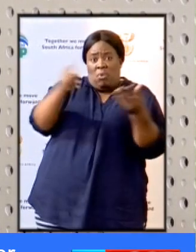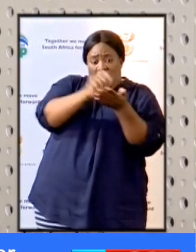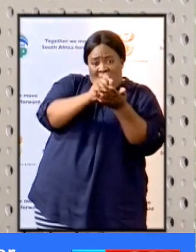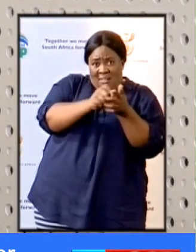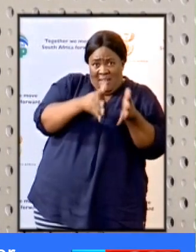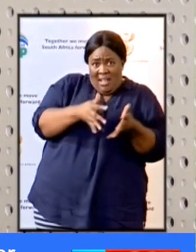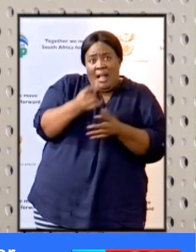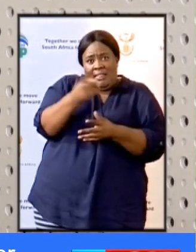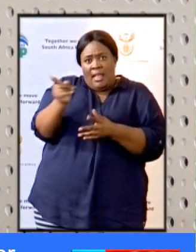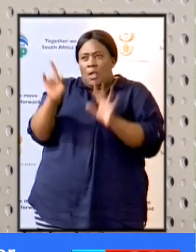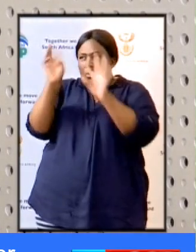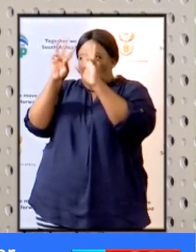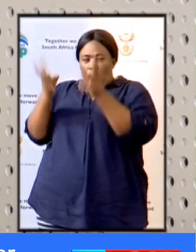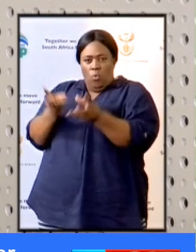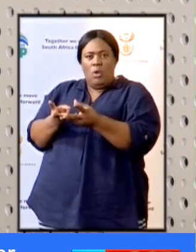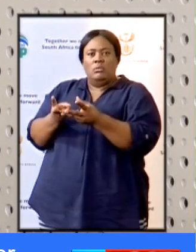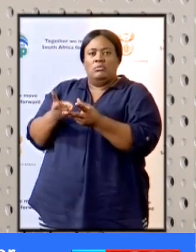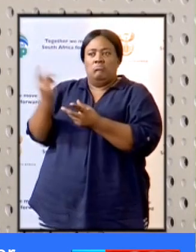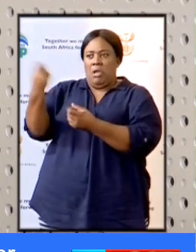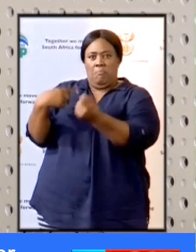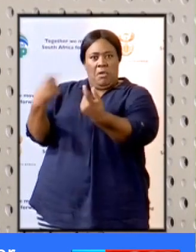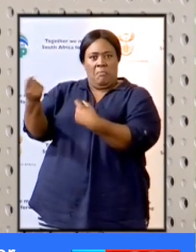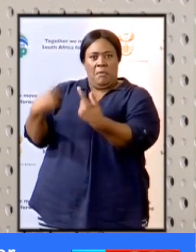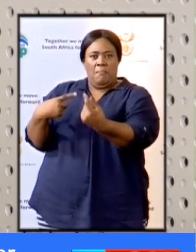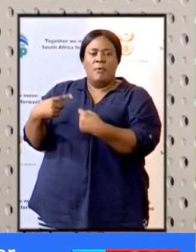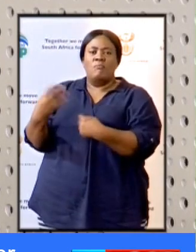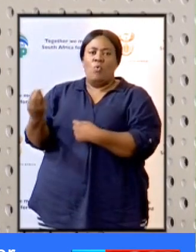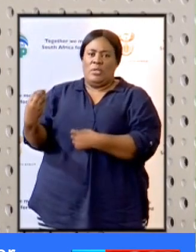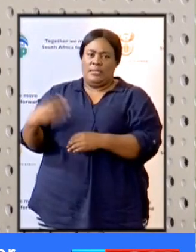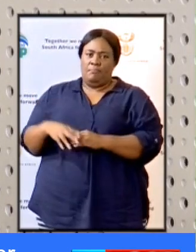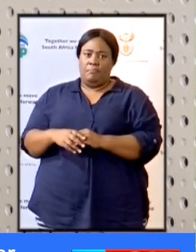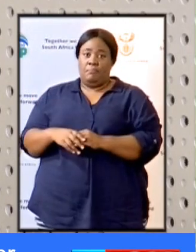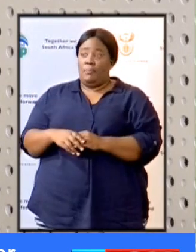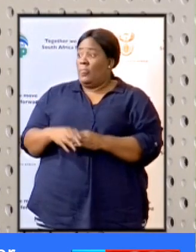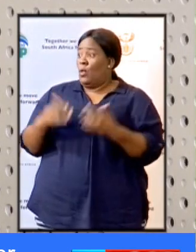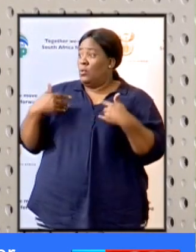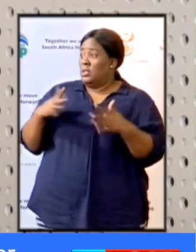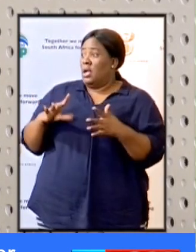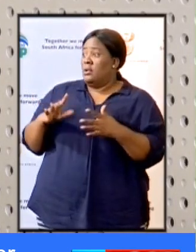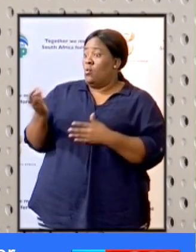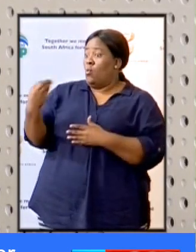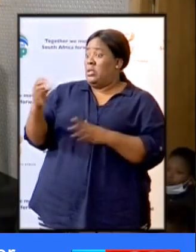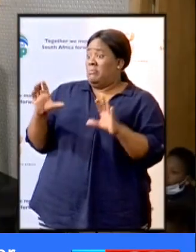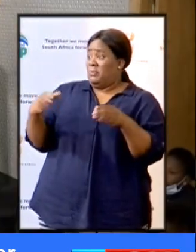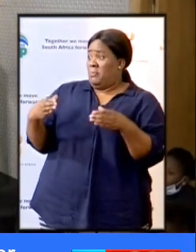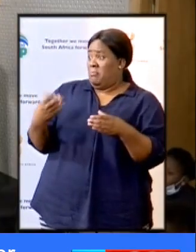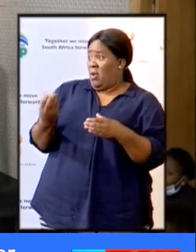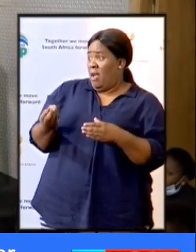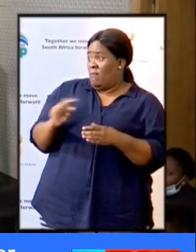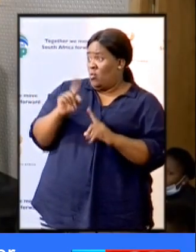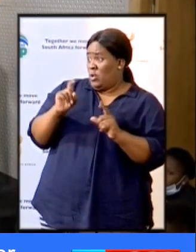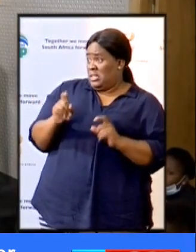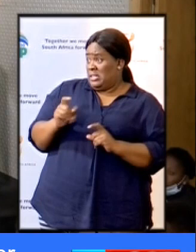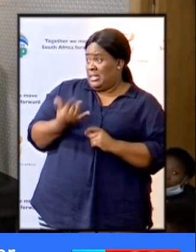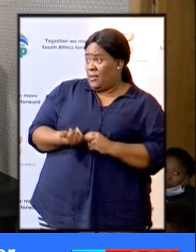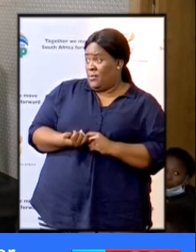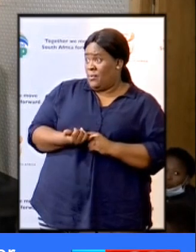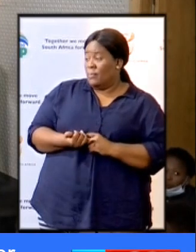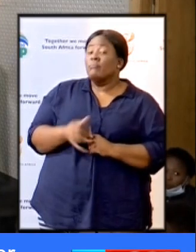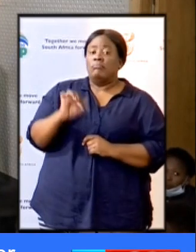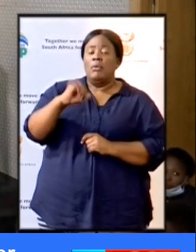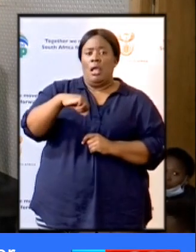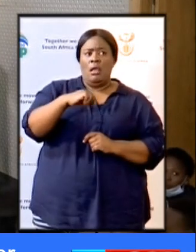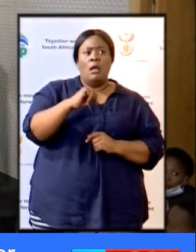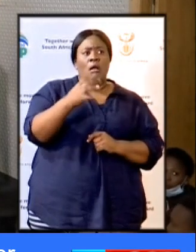So we will start. Are we having? Okay, we'll start with our WhatsApp team. Do we have questions now? Yes, Minister,